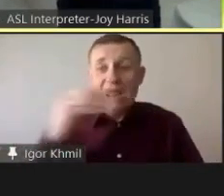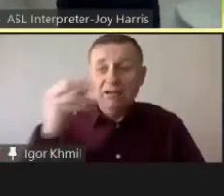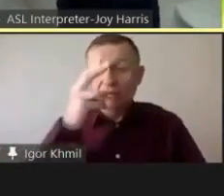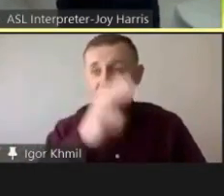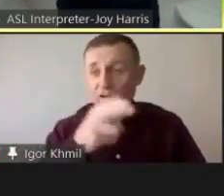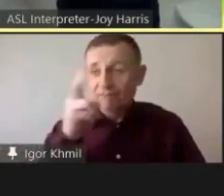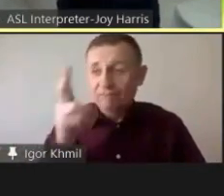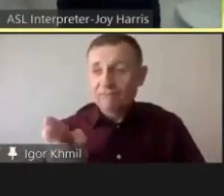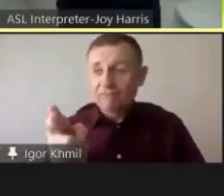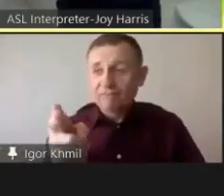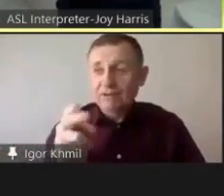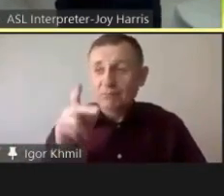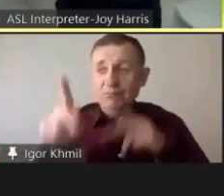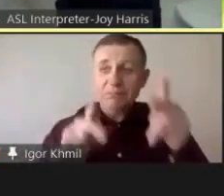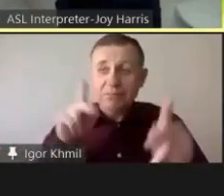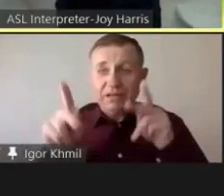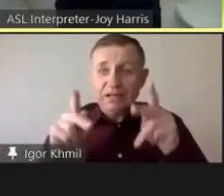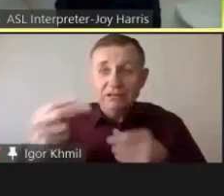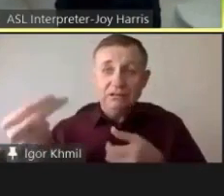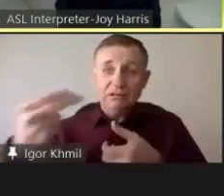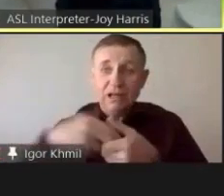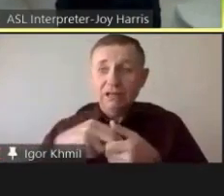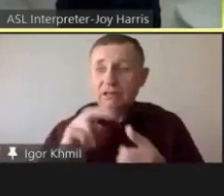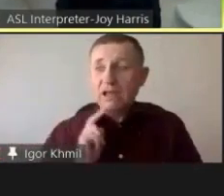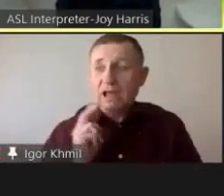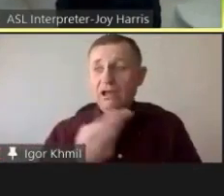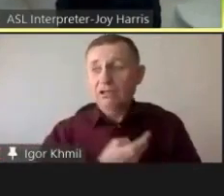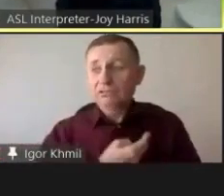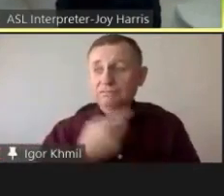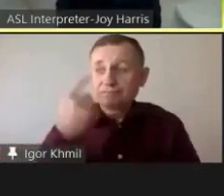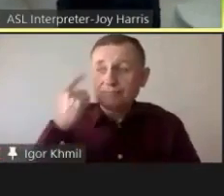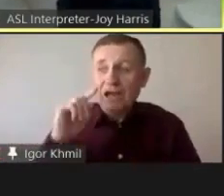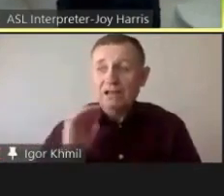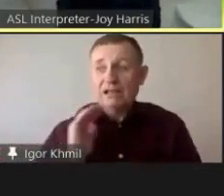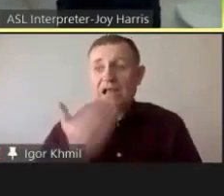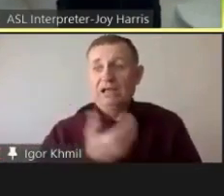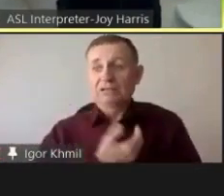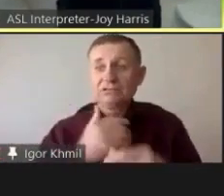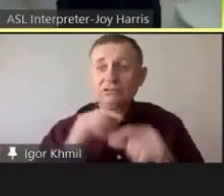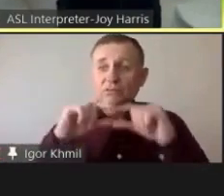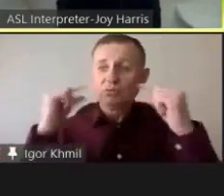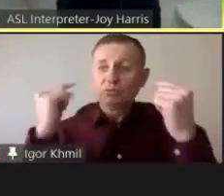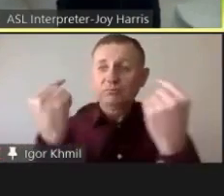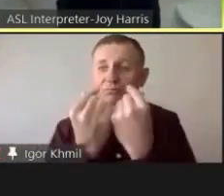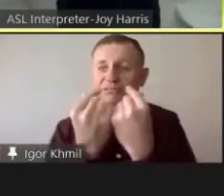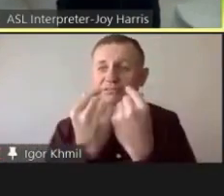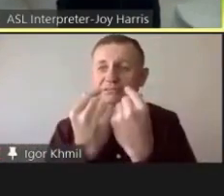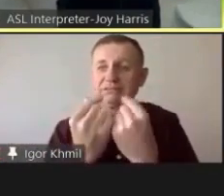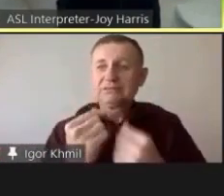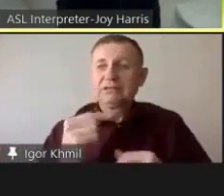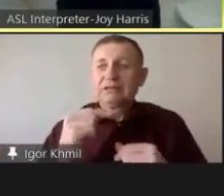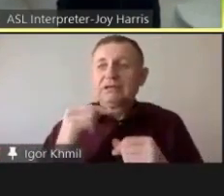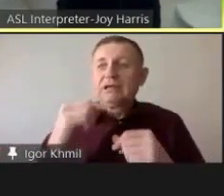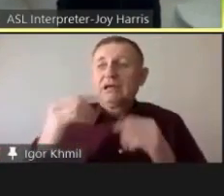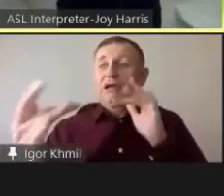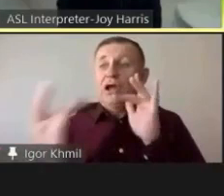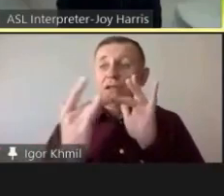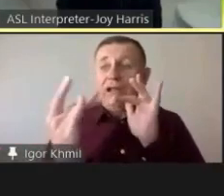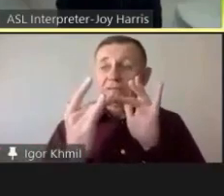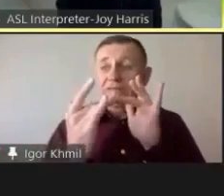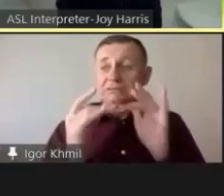And we welcome all deaf and hard of hearing people to join us and our groups.